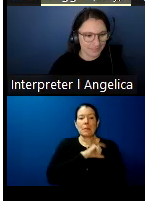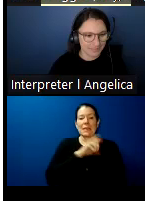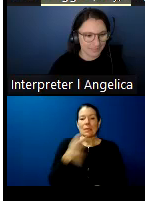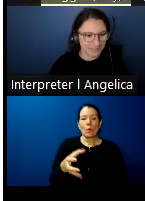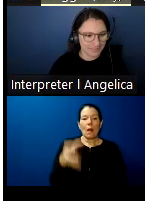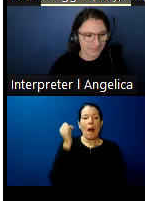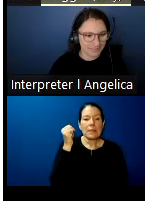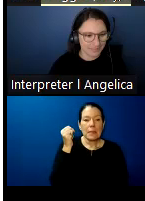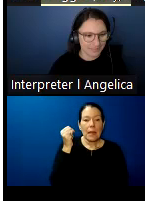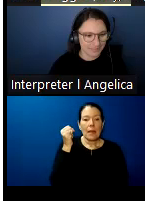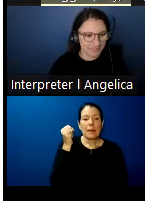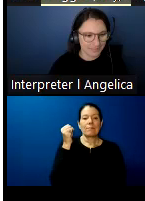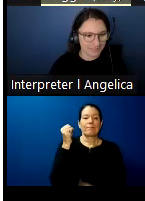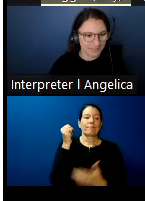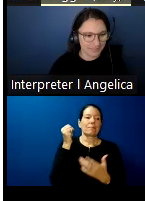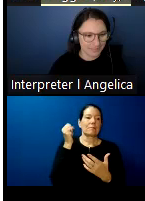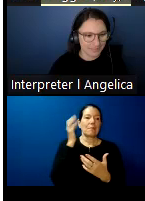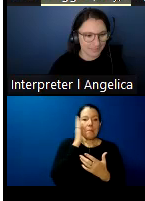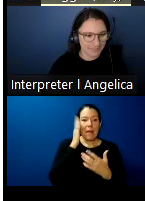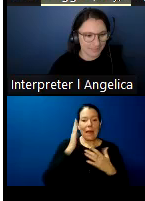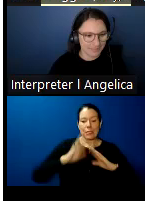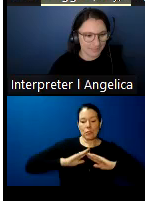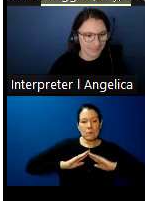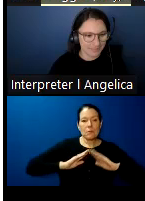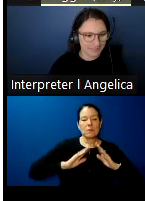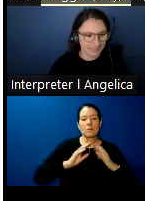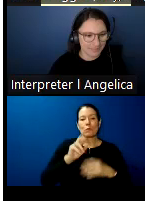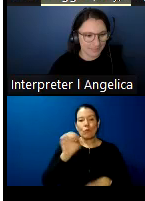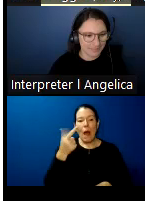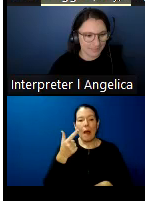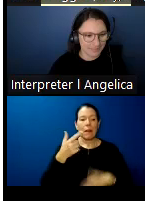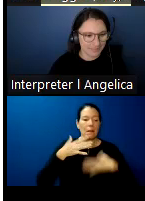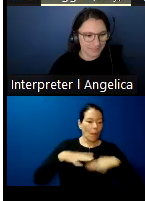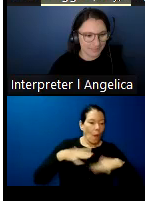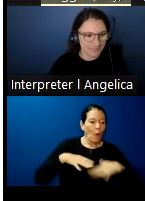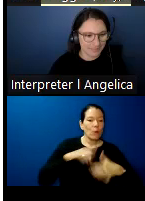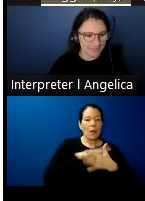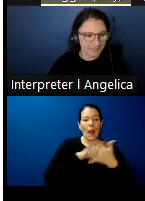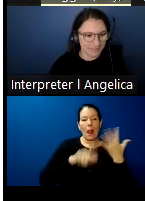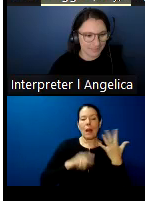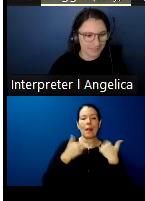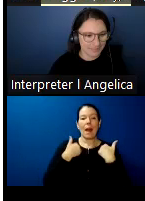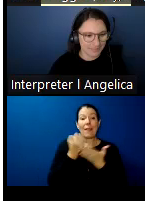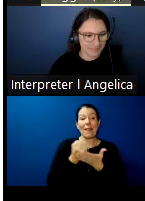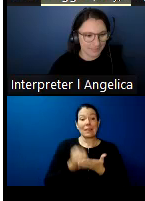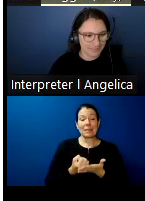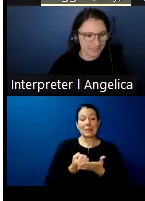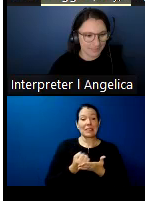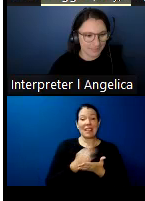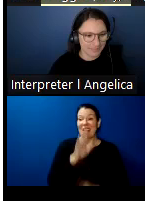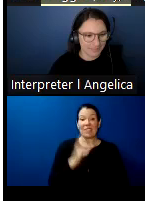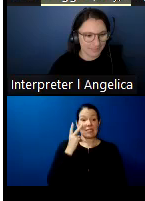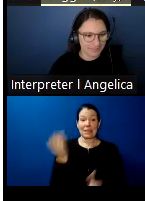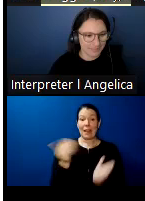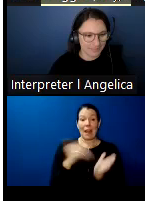confiscate bedding or clothing or rugs or other things that had evidence on them, and they would never see that